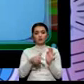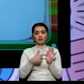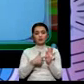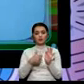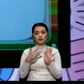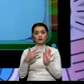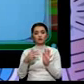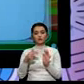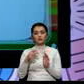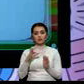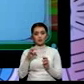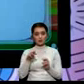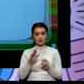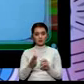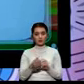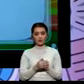6270 santimetr.